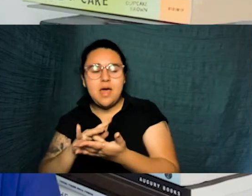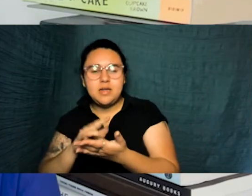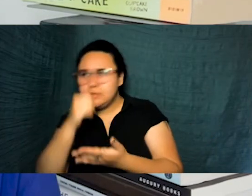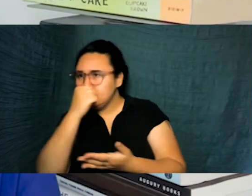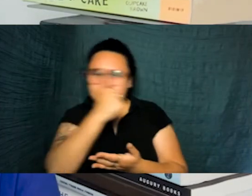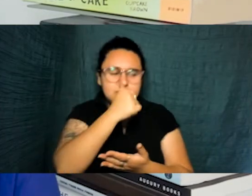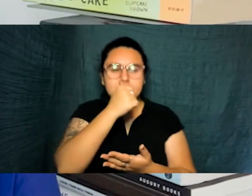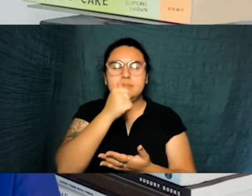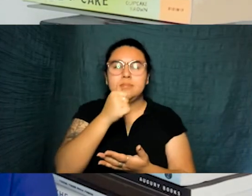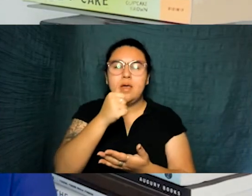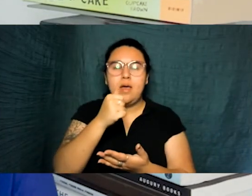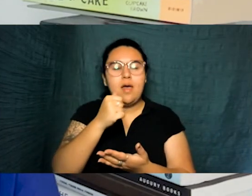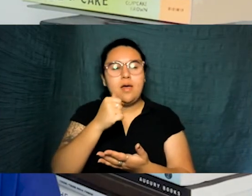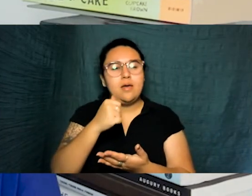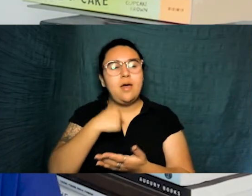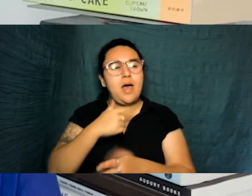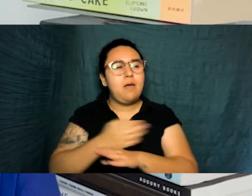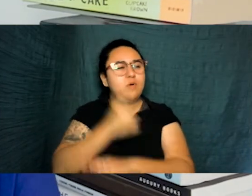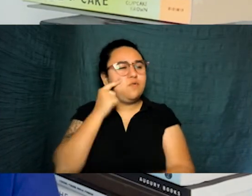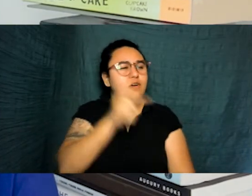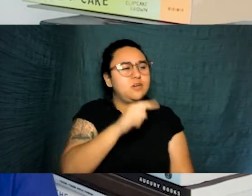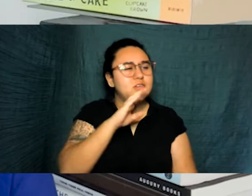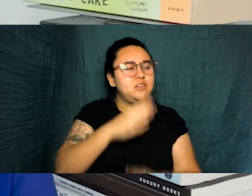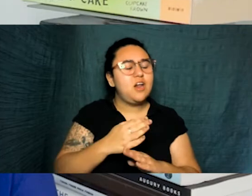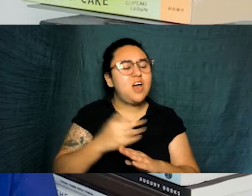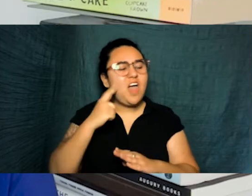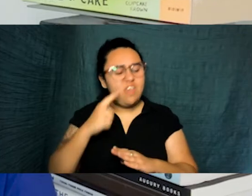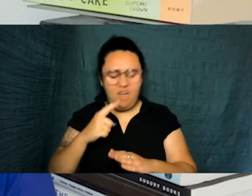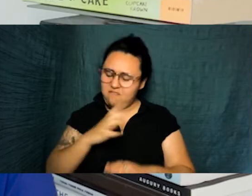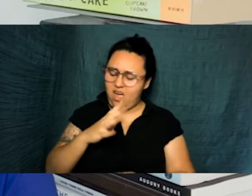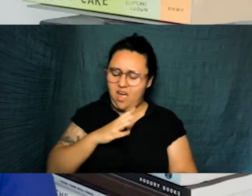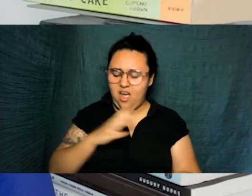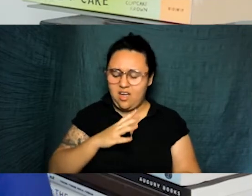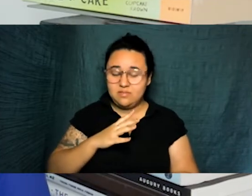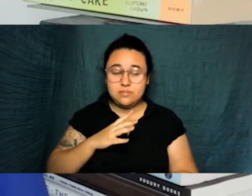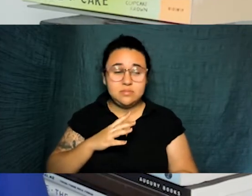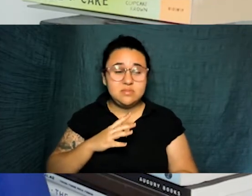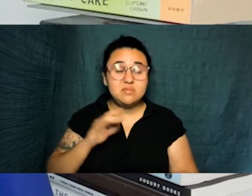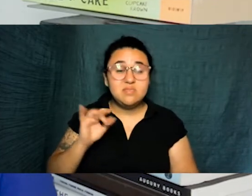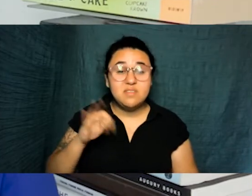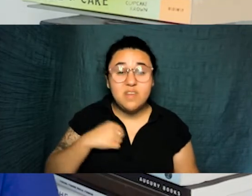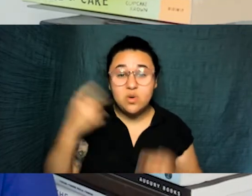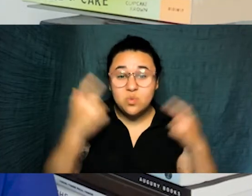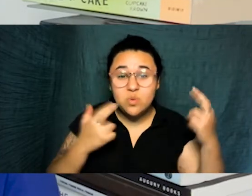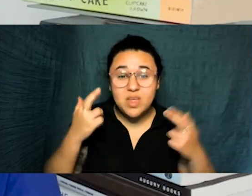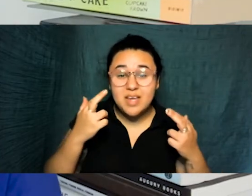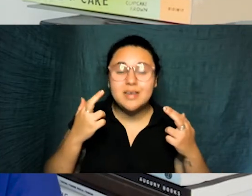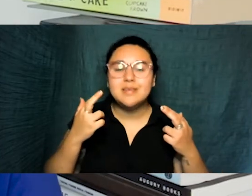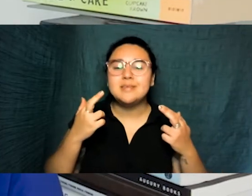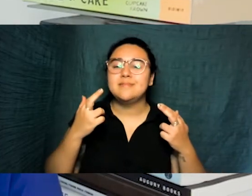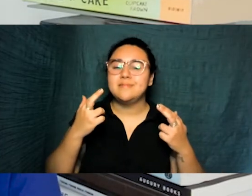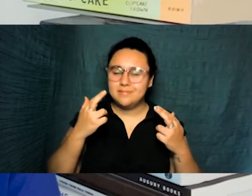for her. If only I had realized that the pills were making things better in the moment, but tearing the